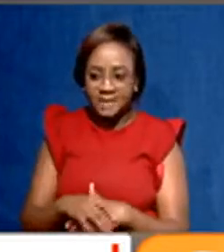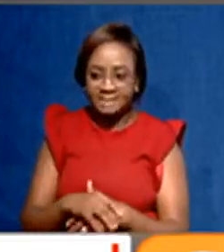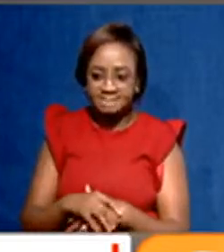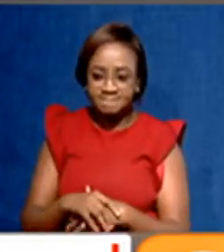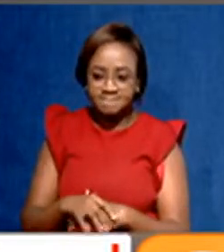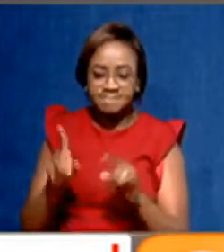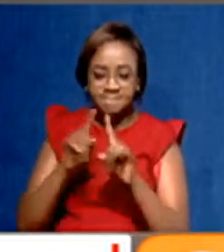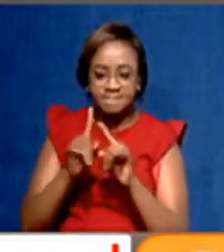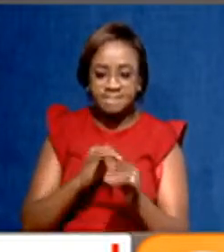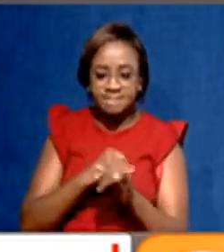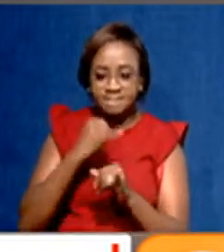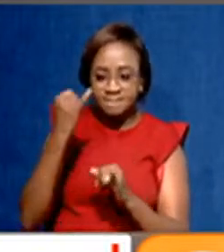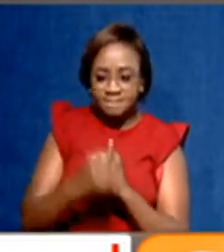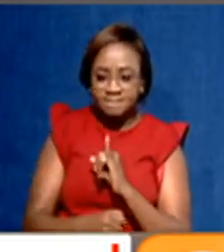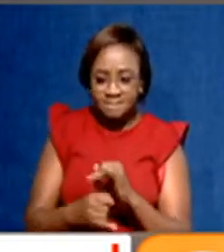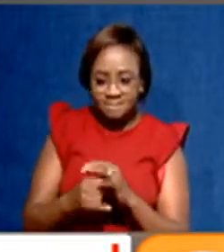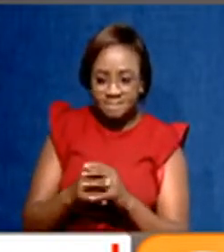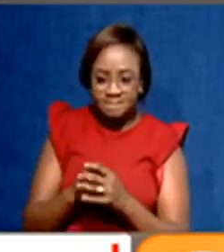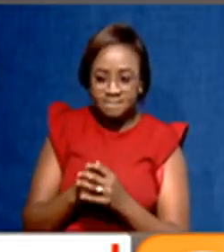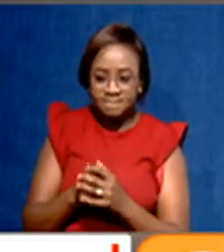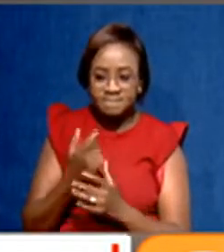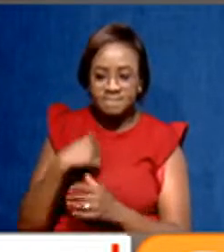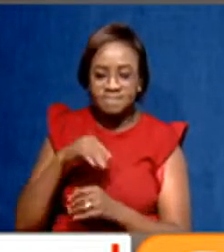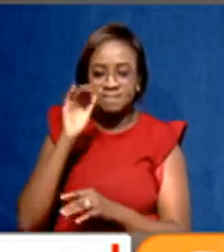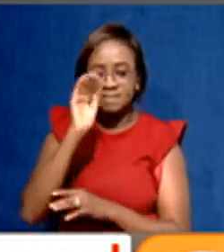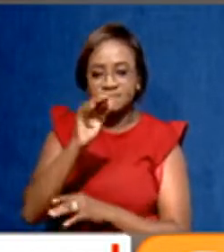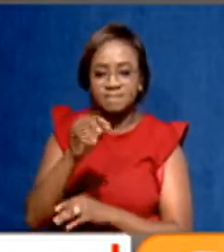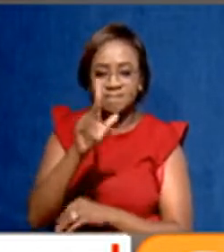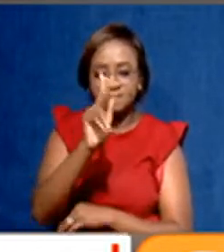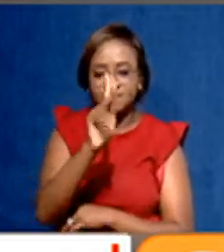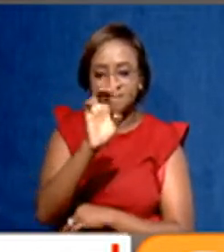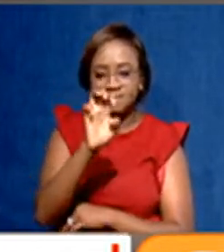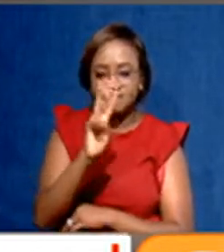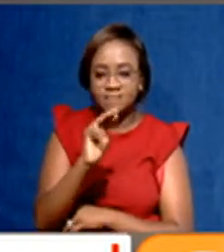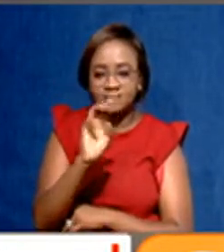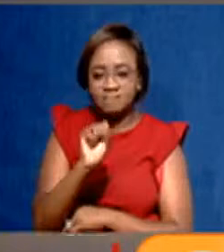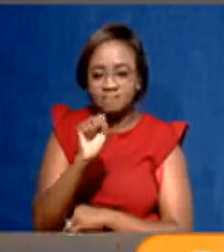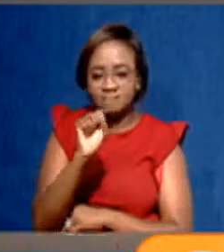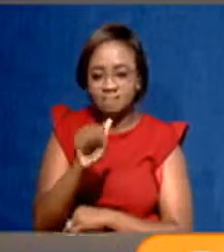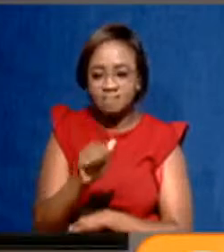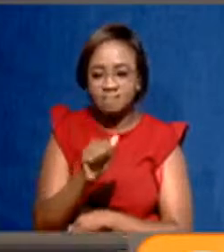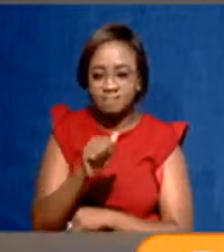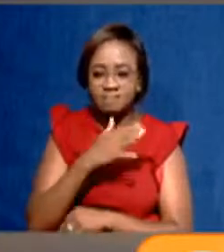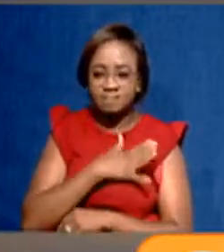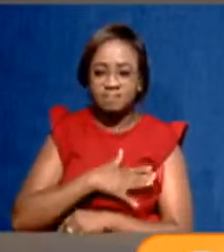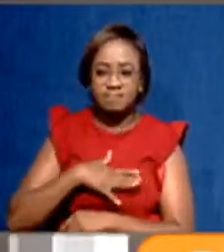also finally, we ask KEMSA to increase what we call fill rate.